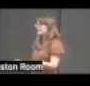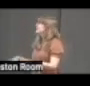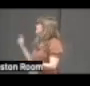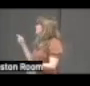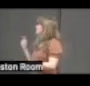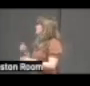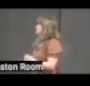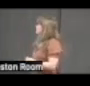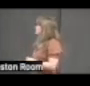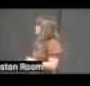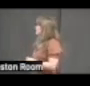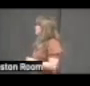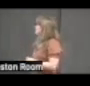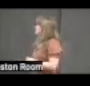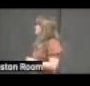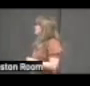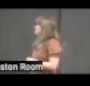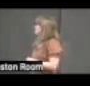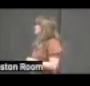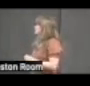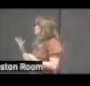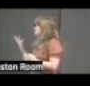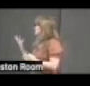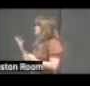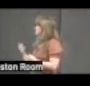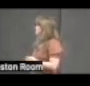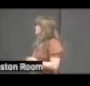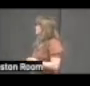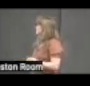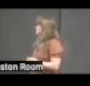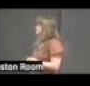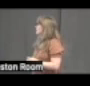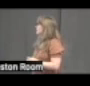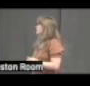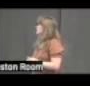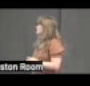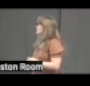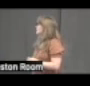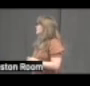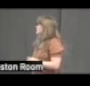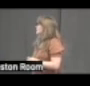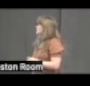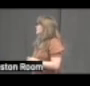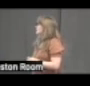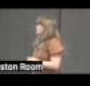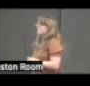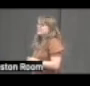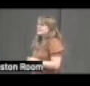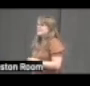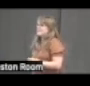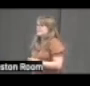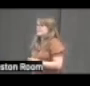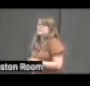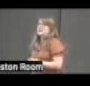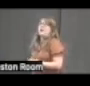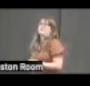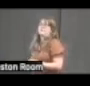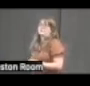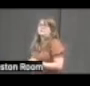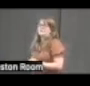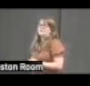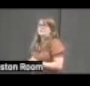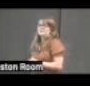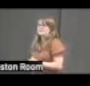community? We were hitting that exact statistic for the pandas, which, if you think about it, is